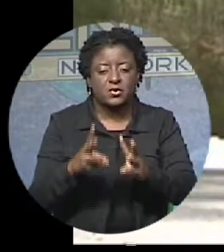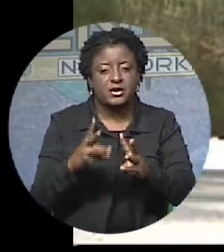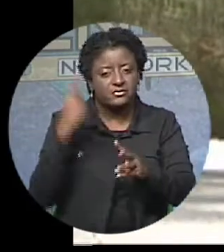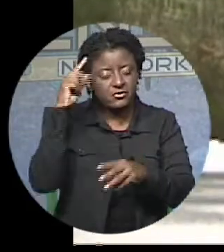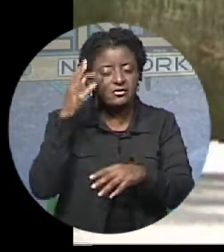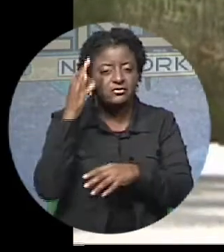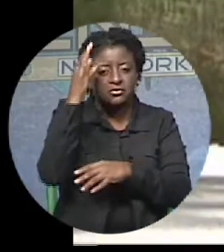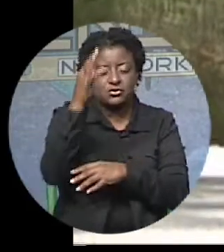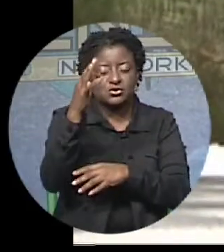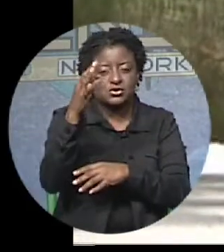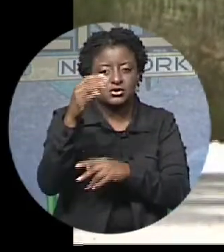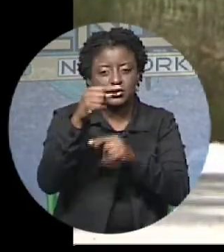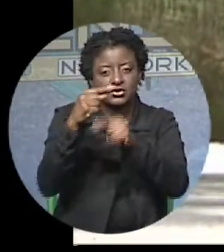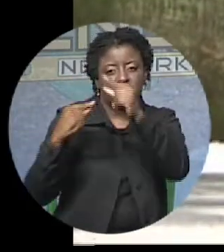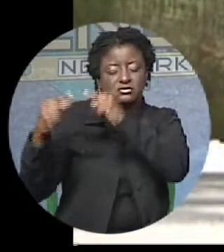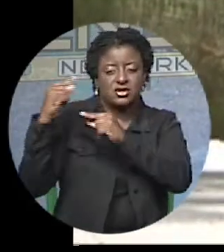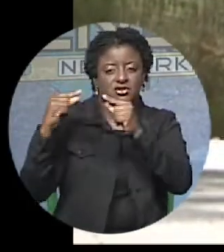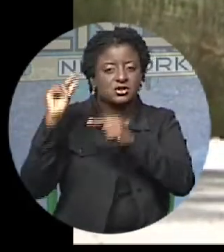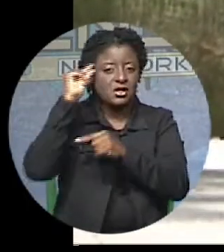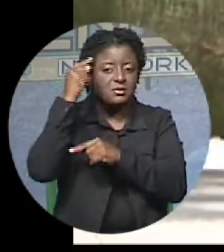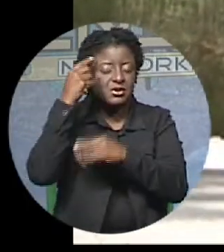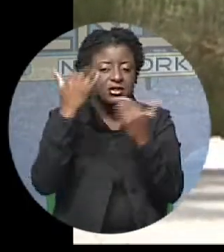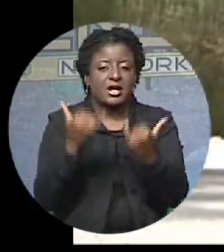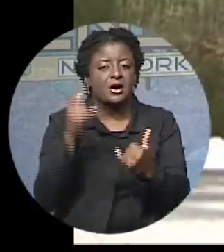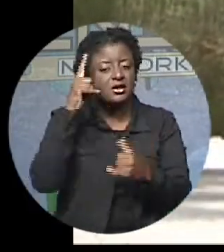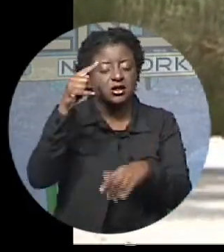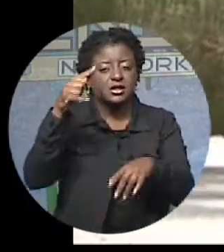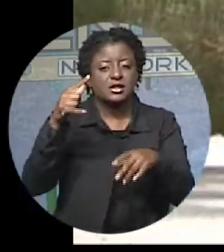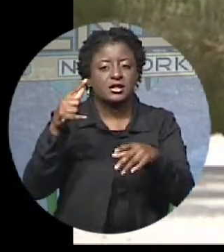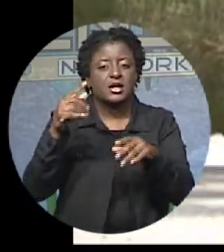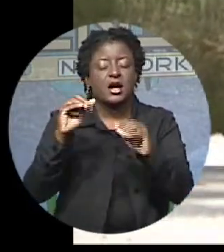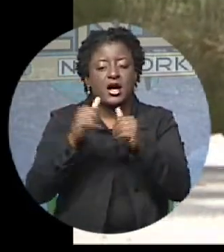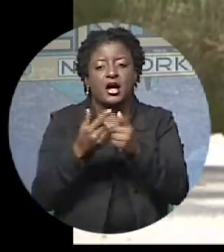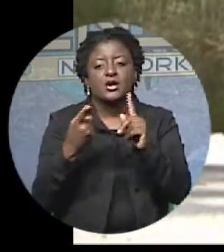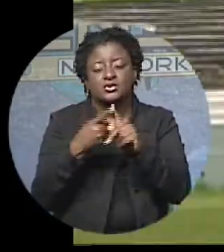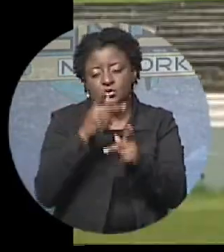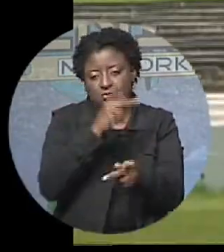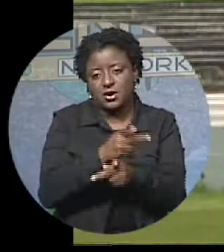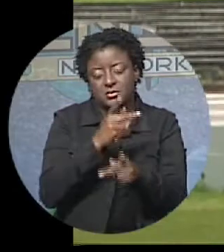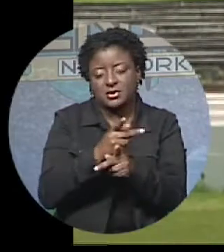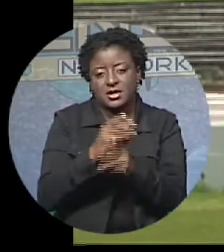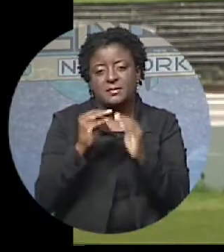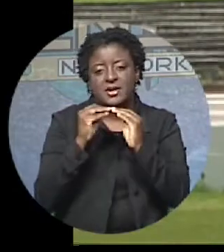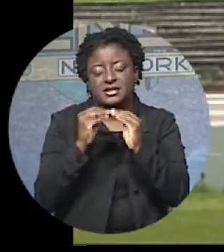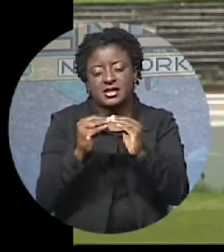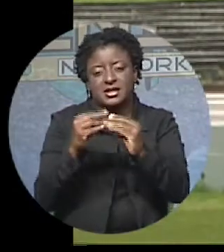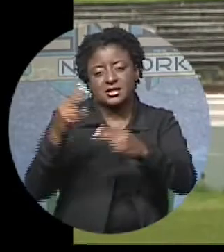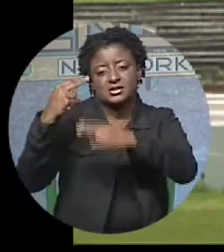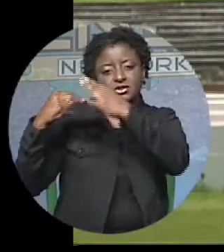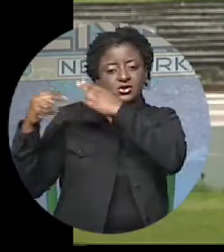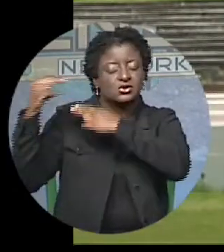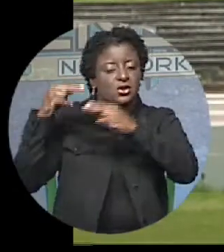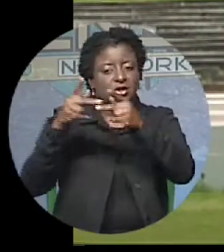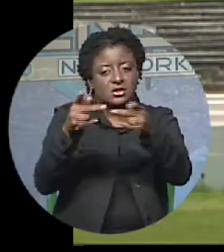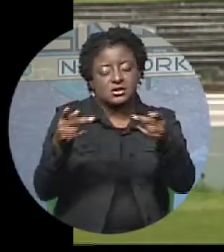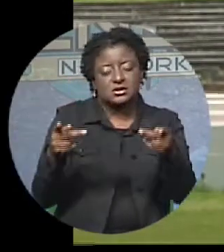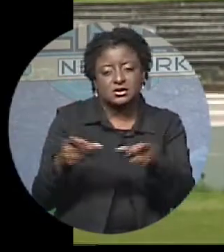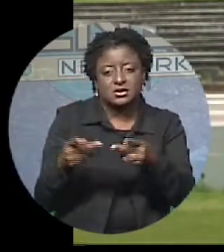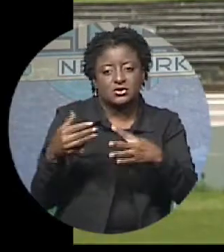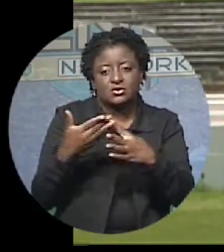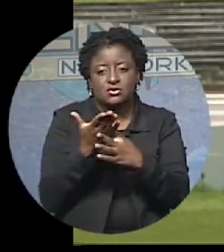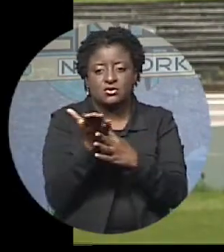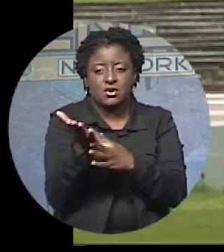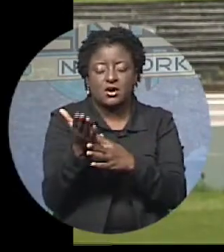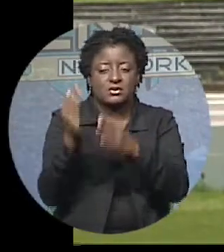future generations, the government is now looking at ways to properly maintain historical sites throughout the capital. Prime Minister Perry Christie says